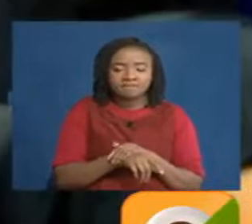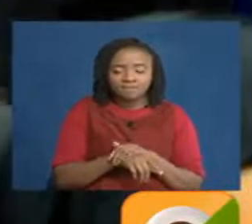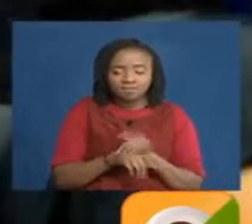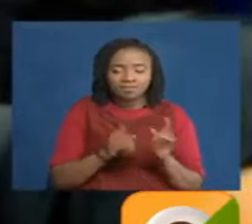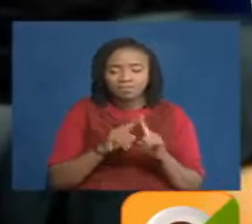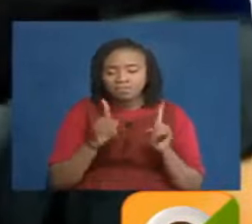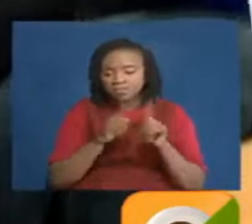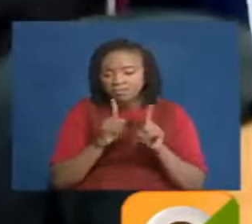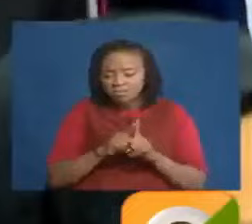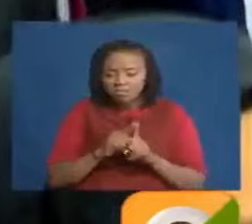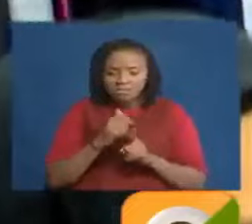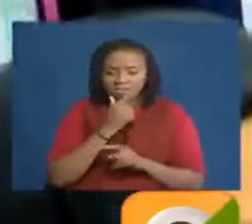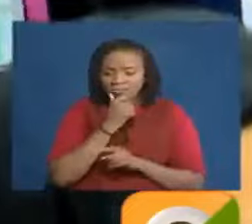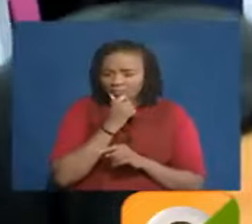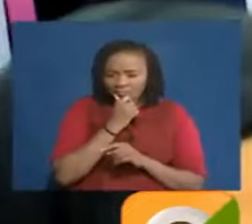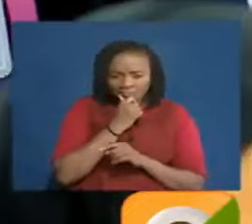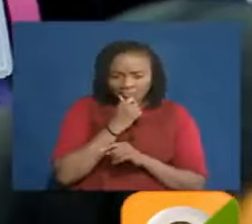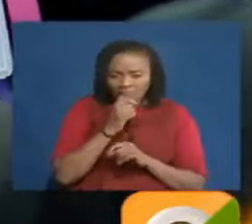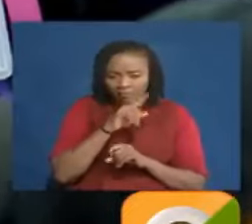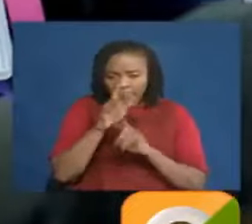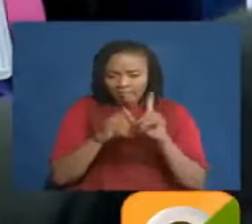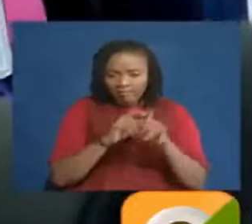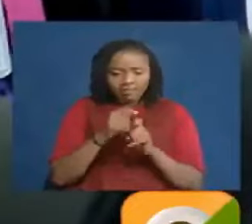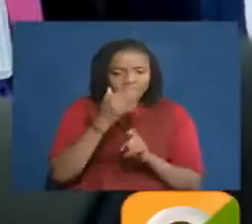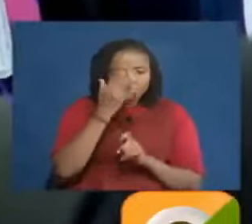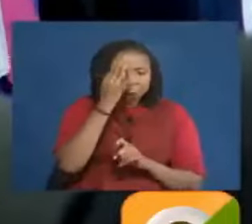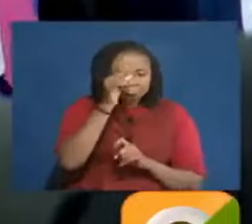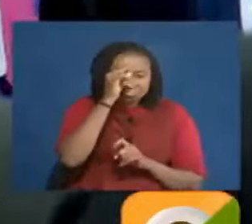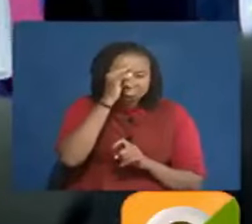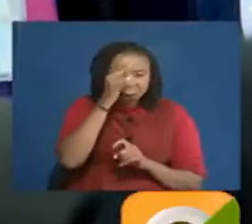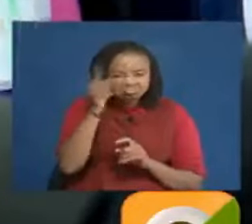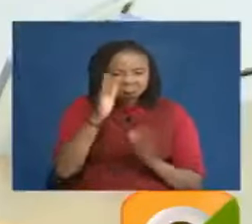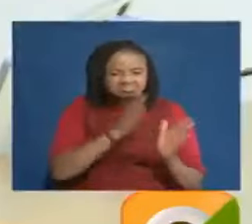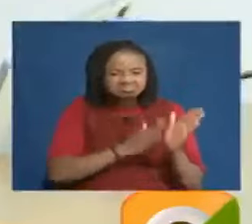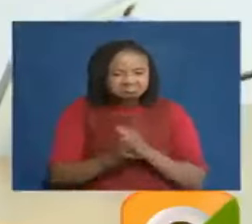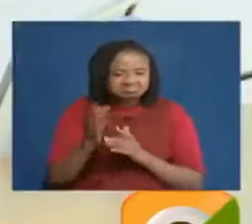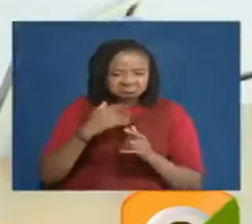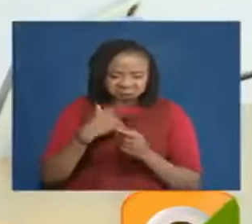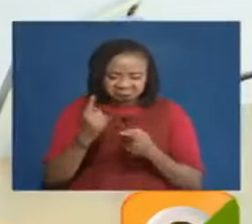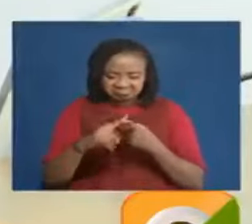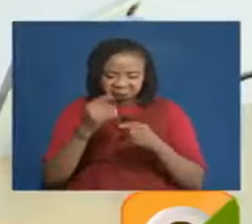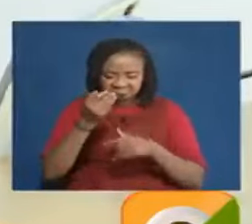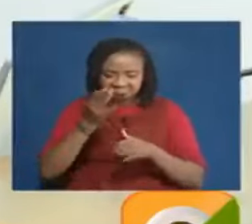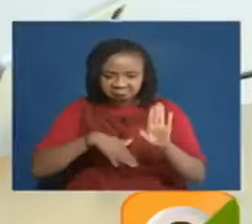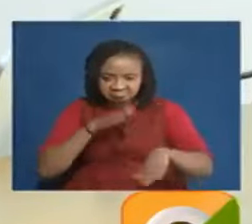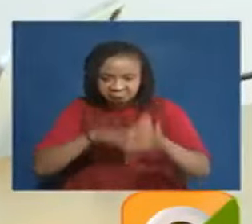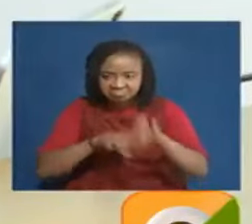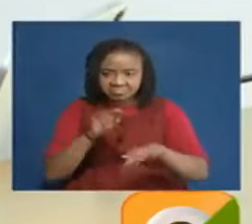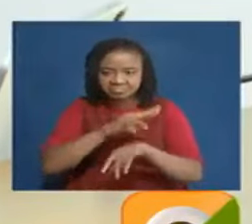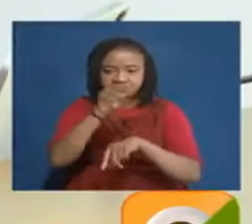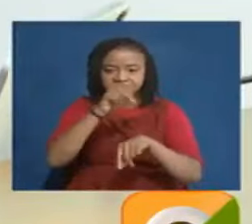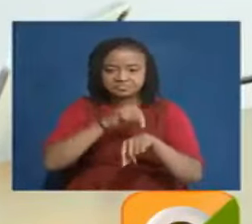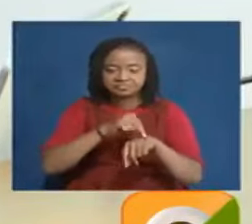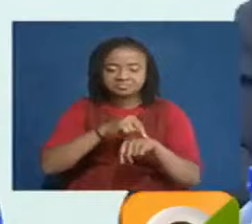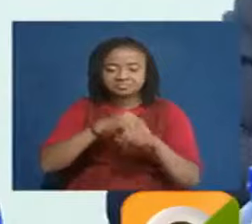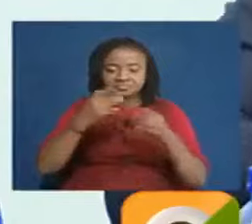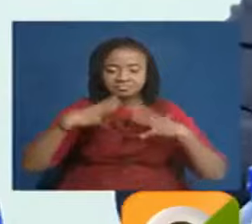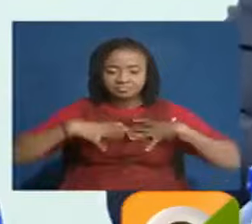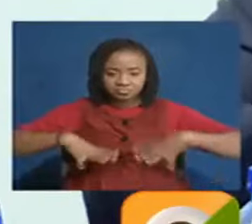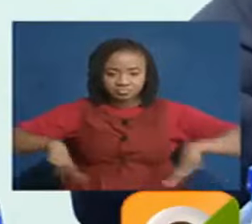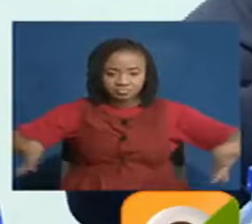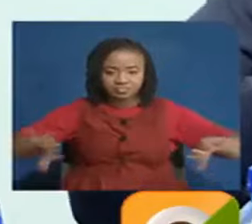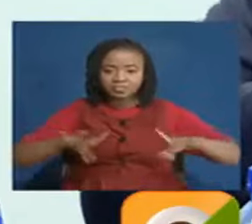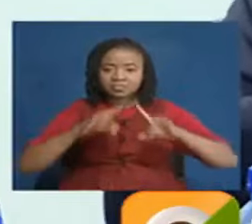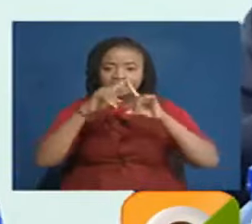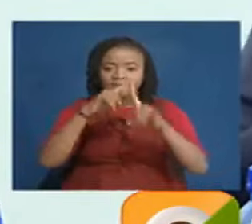Questions have also cropped up over the government's plan to design a national dress at a staggering budget of 100 million shillings. I think